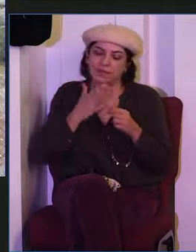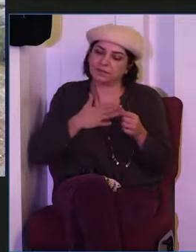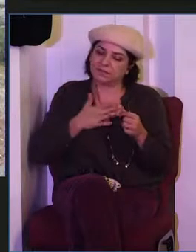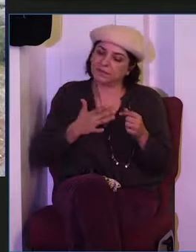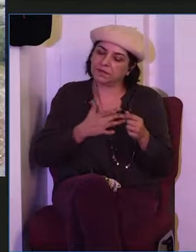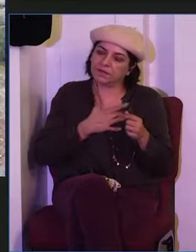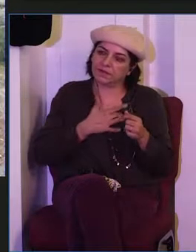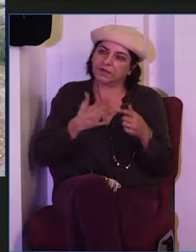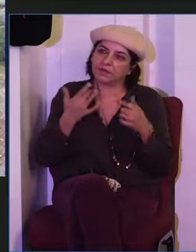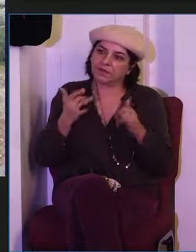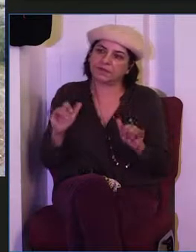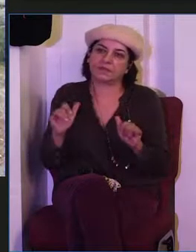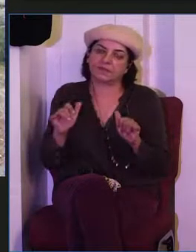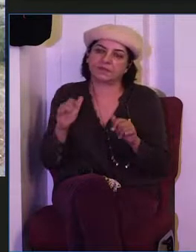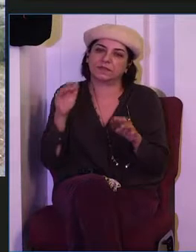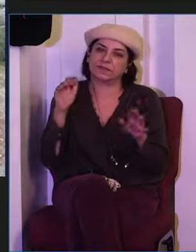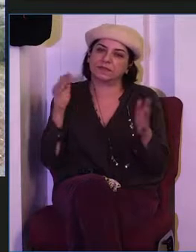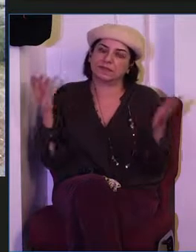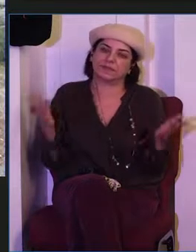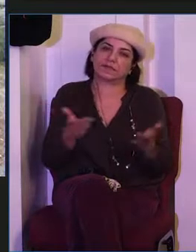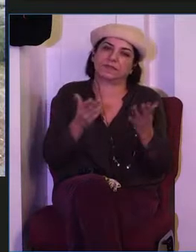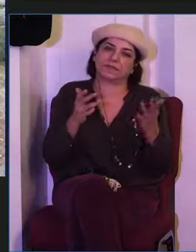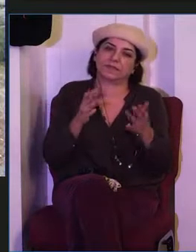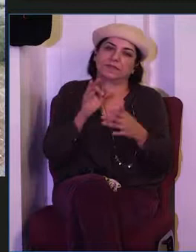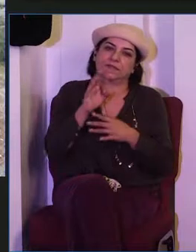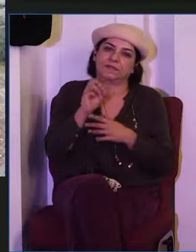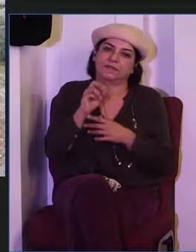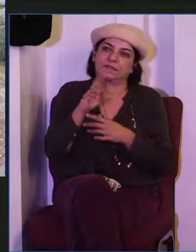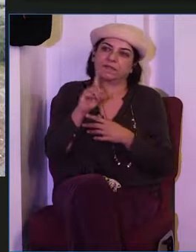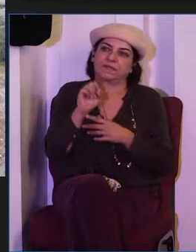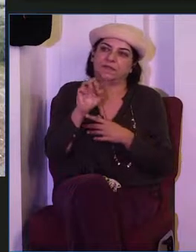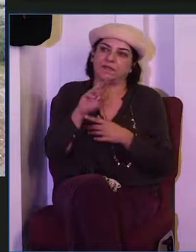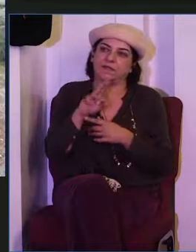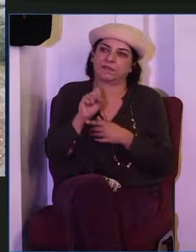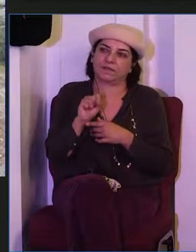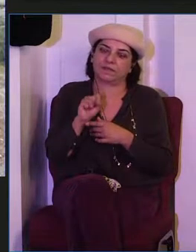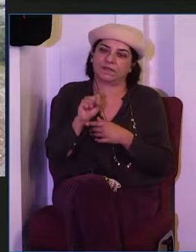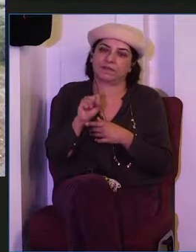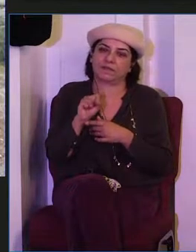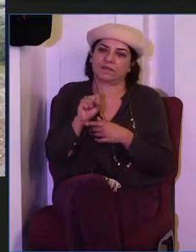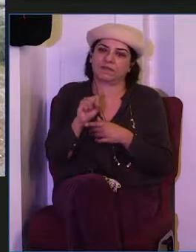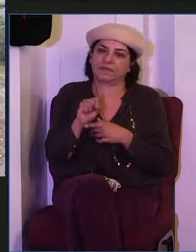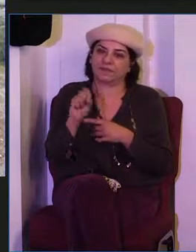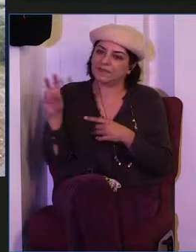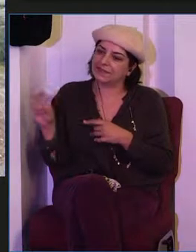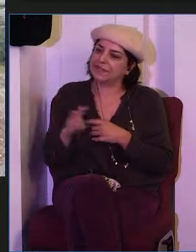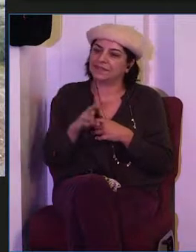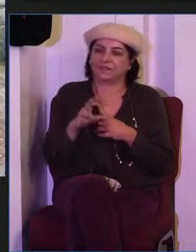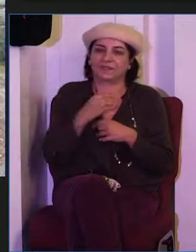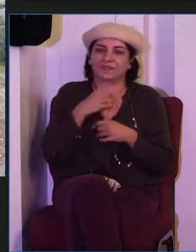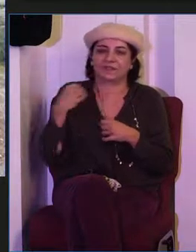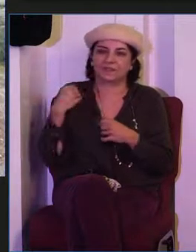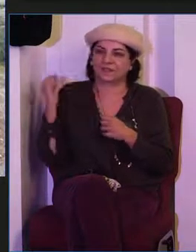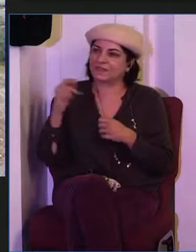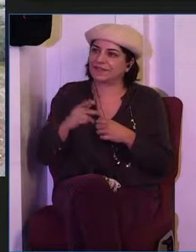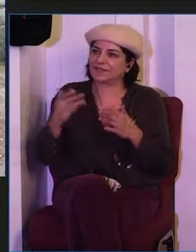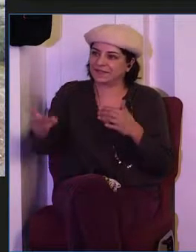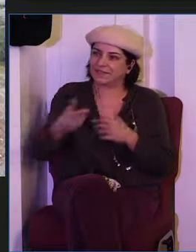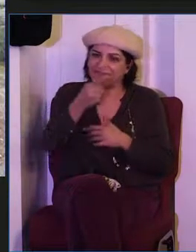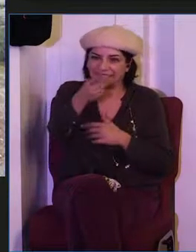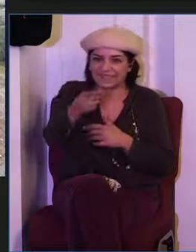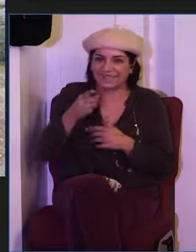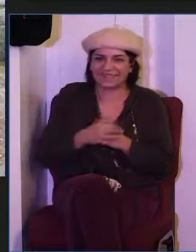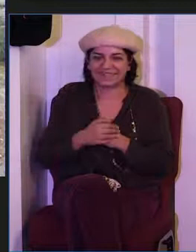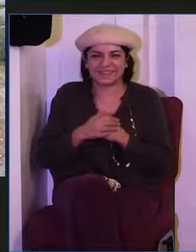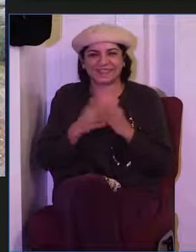heart is still at Founders, and he transferred just a few months ago his membership back. So we welcome you, George. Yay, today.